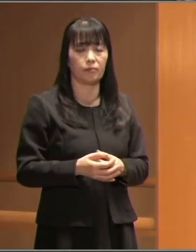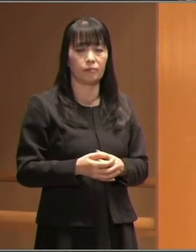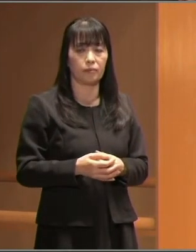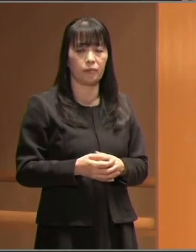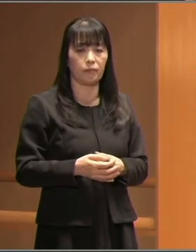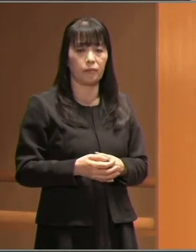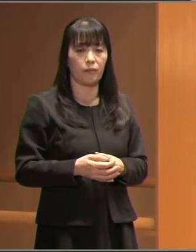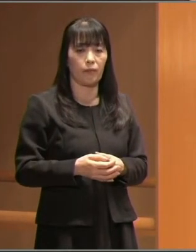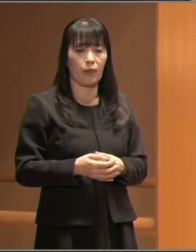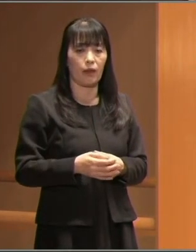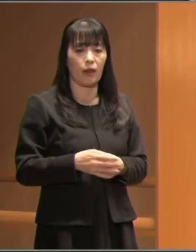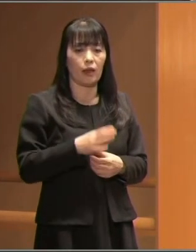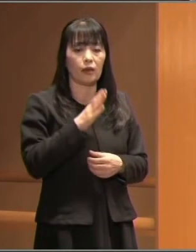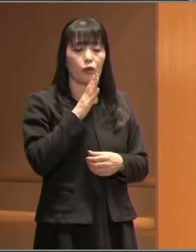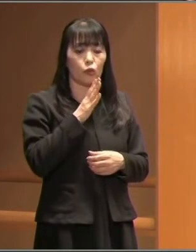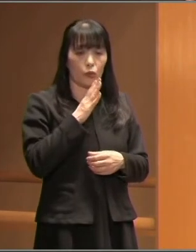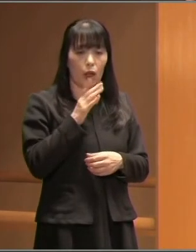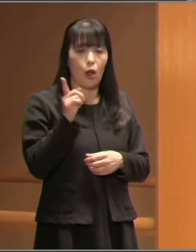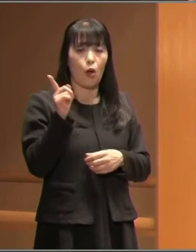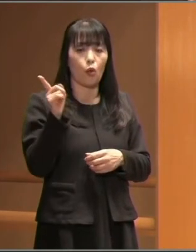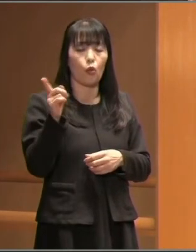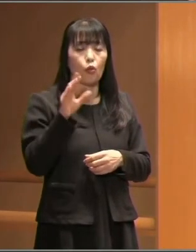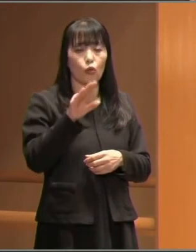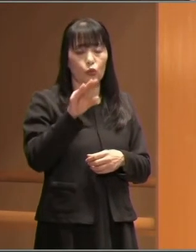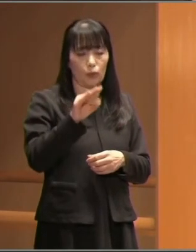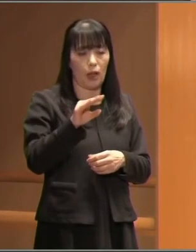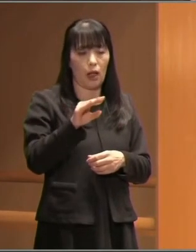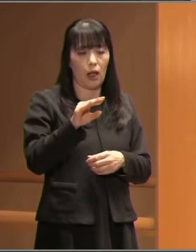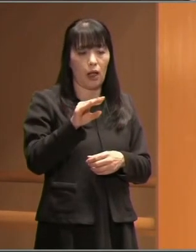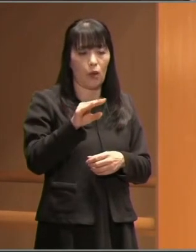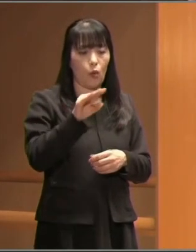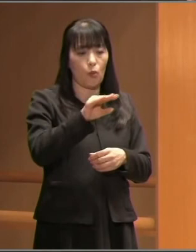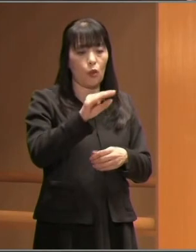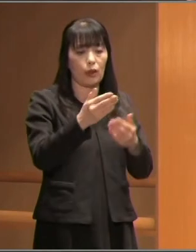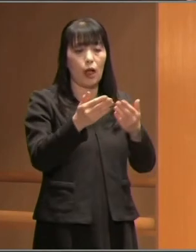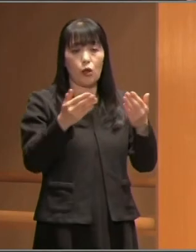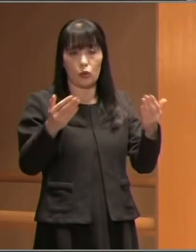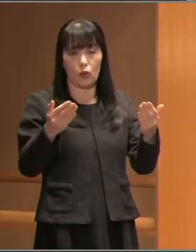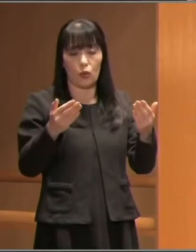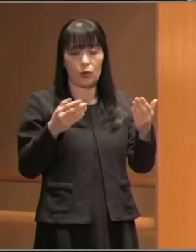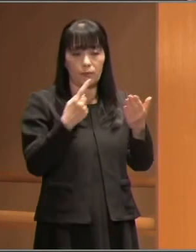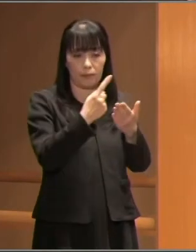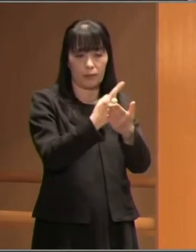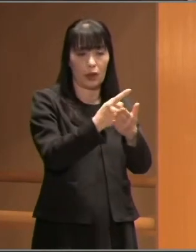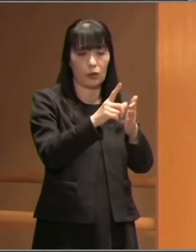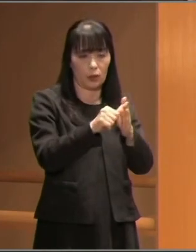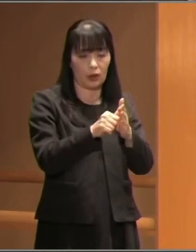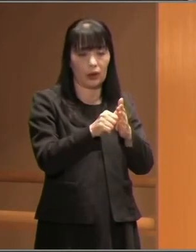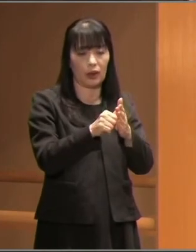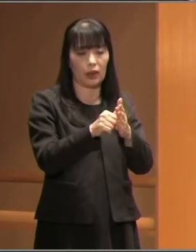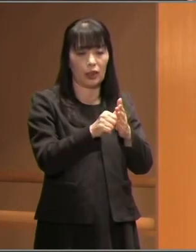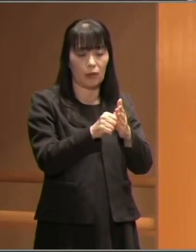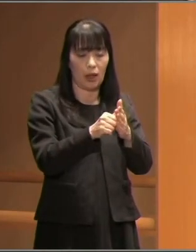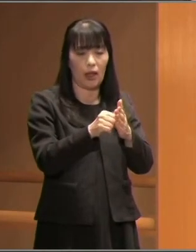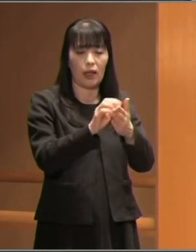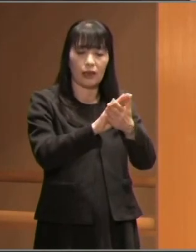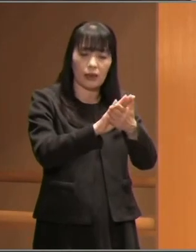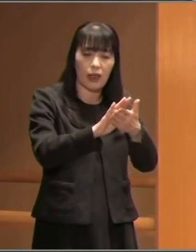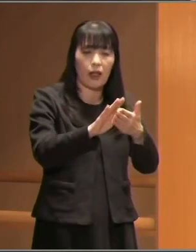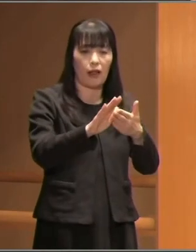to a large extent. And when we exhibited this car, it was so